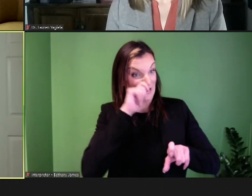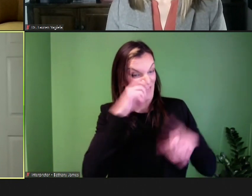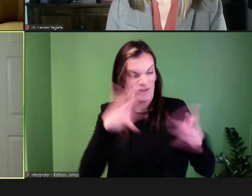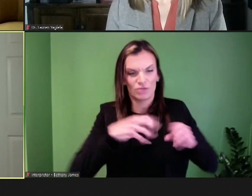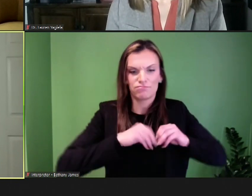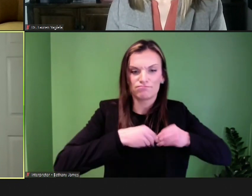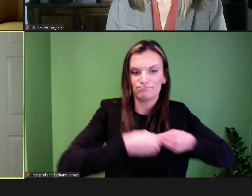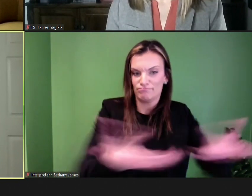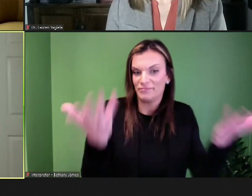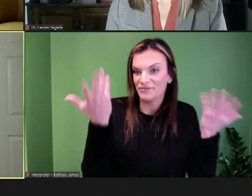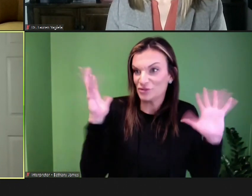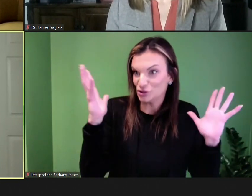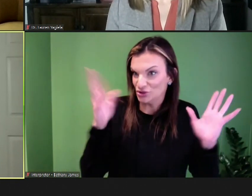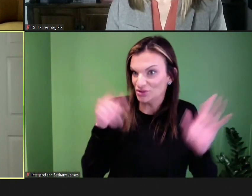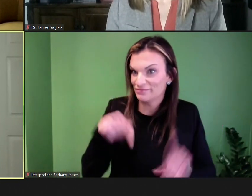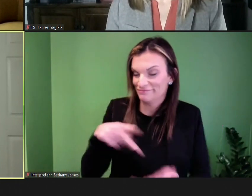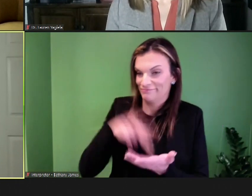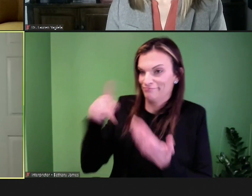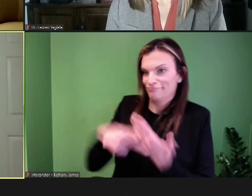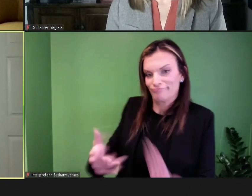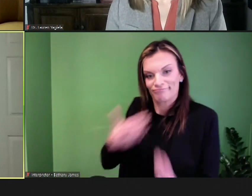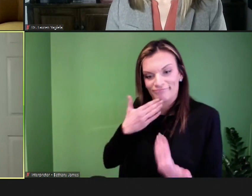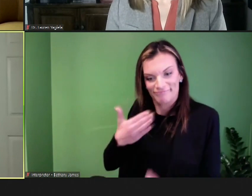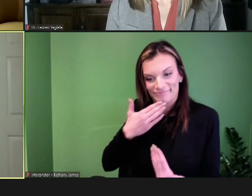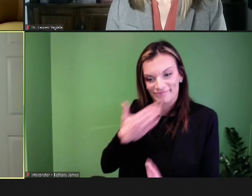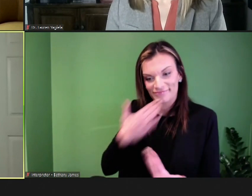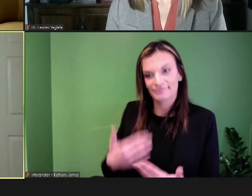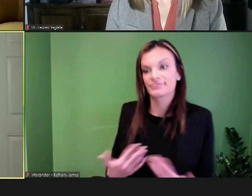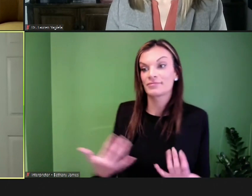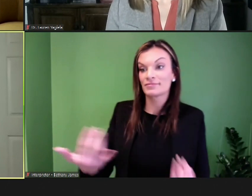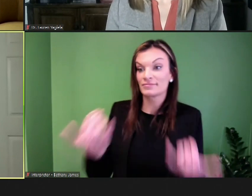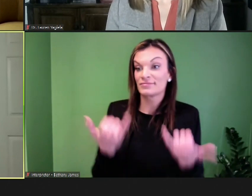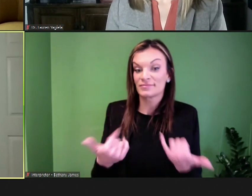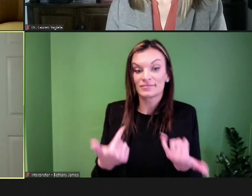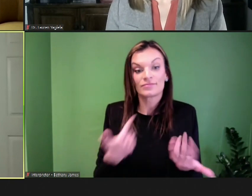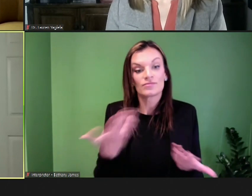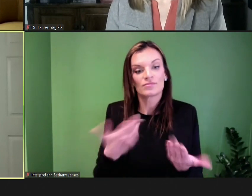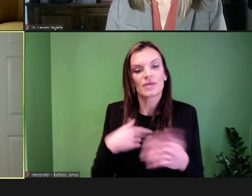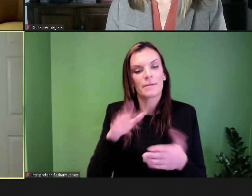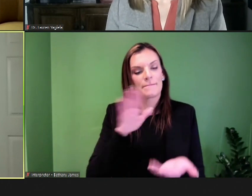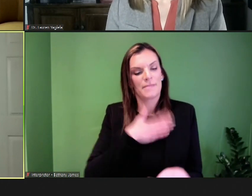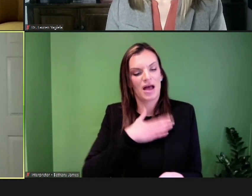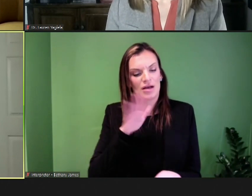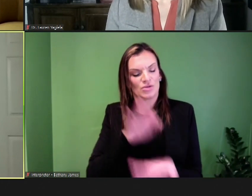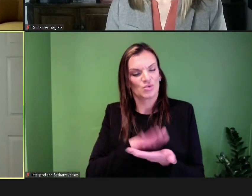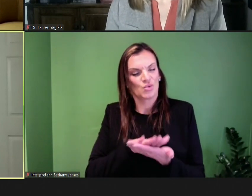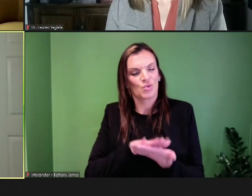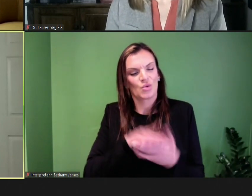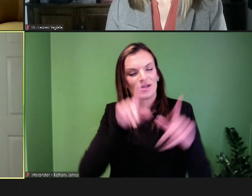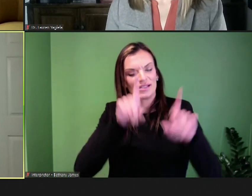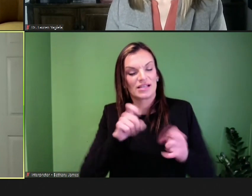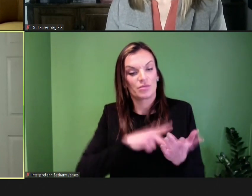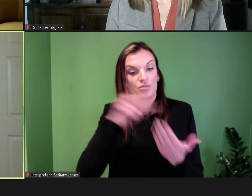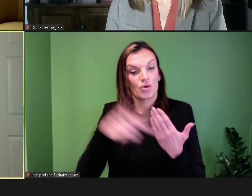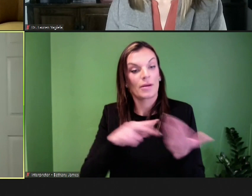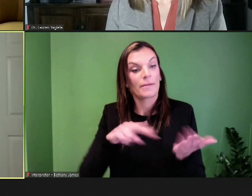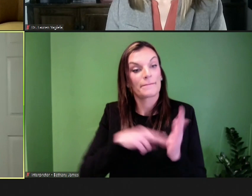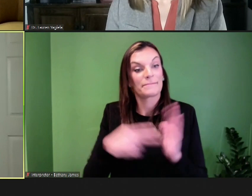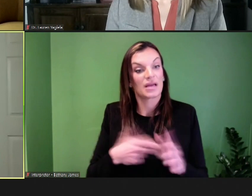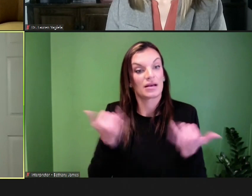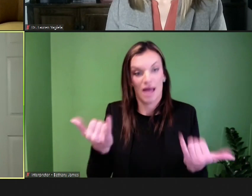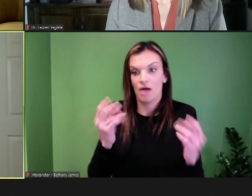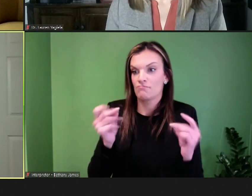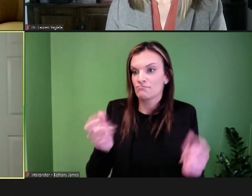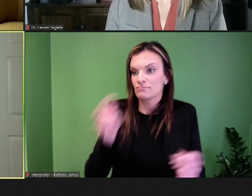Michigan families. We're also continuing the My Safe Schools testing program, which provides free rapid antigen testing in